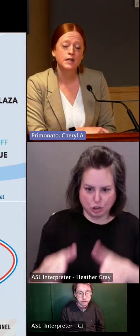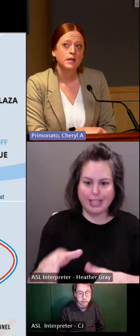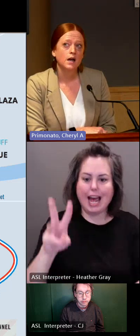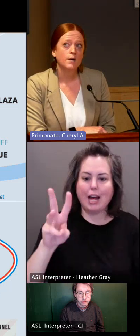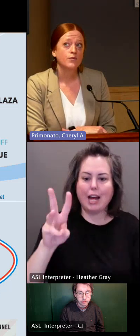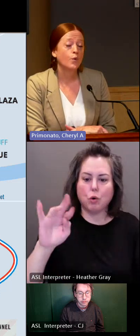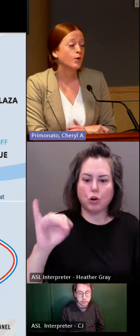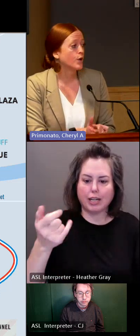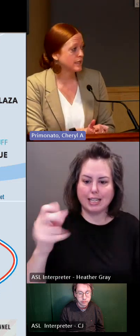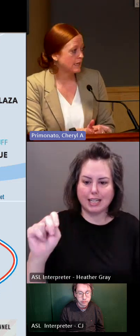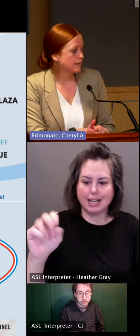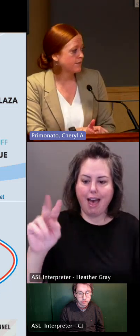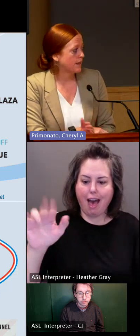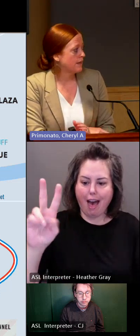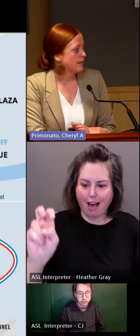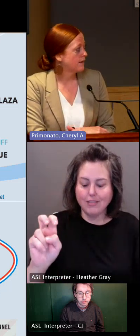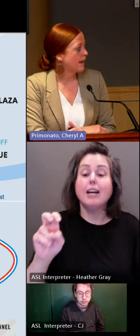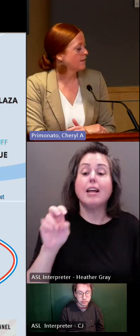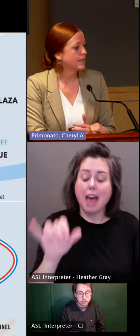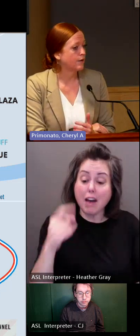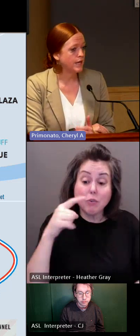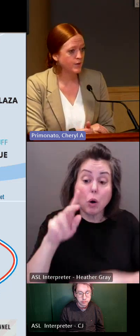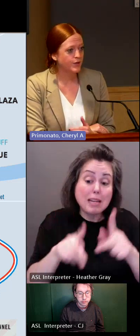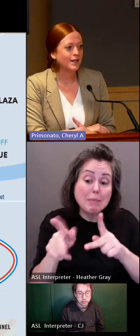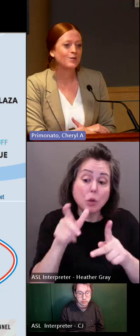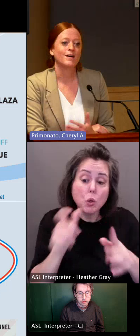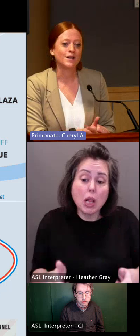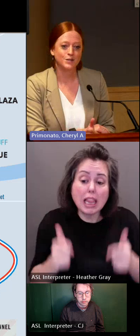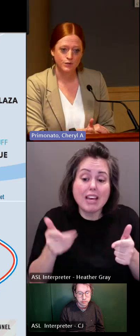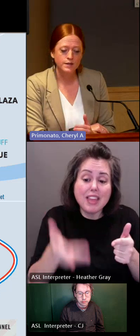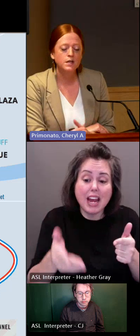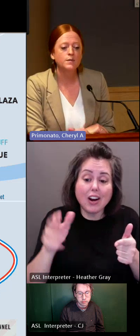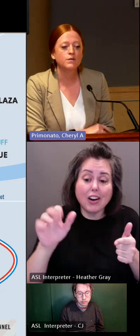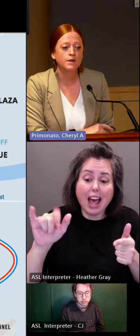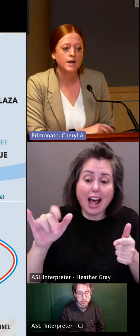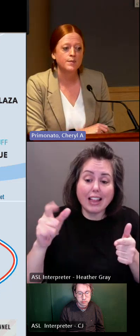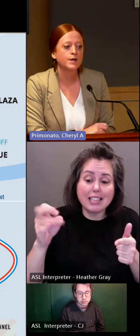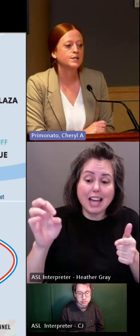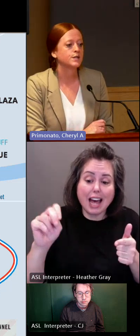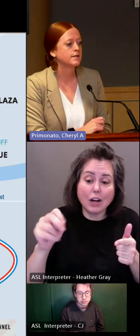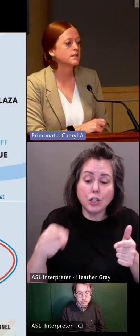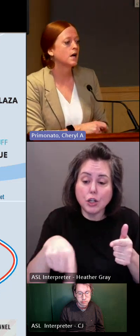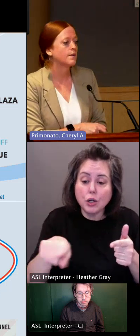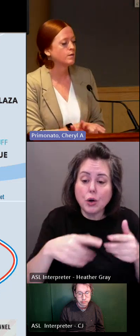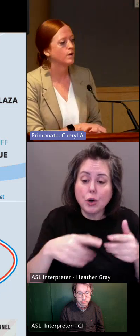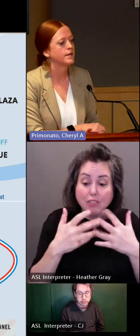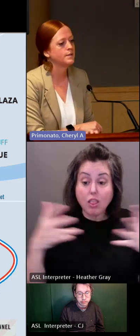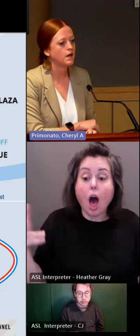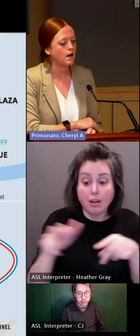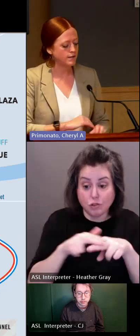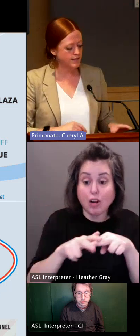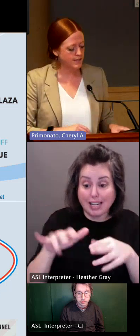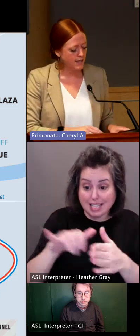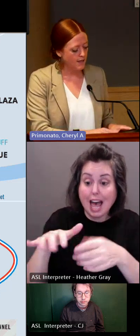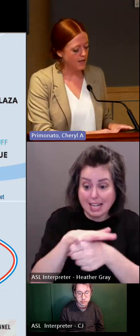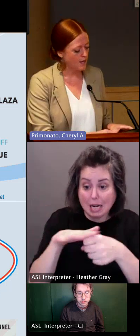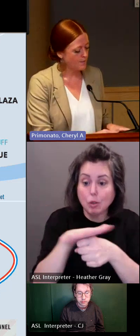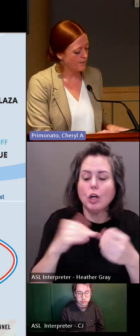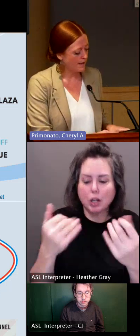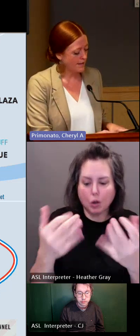Allen Street. For those that live in the Allentown neighborhood, they will have lots of trains coming through their neighborhood during this time, and we wanted to be